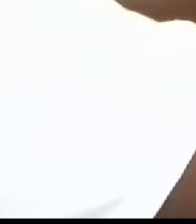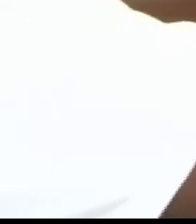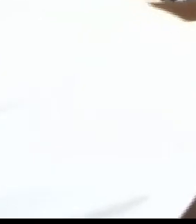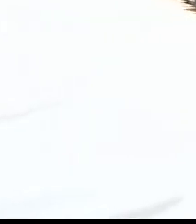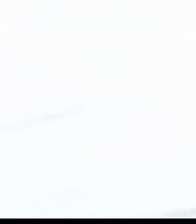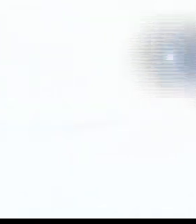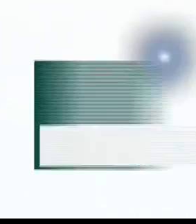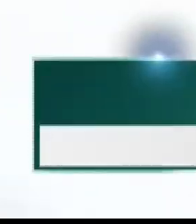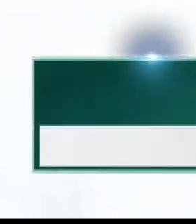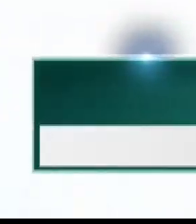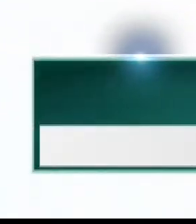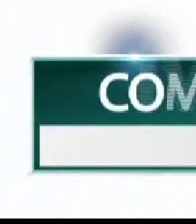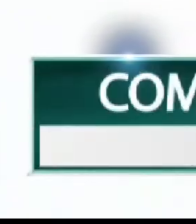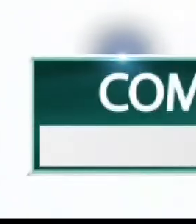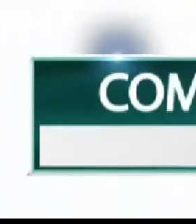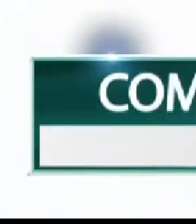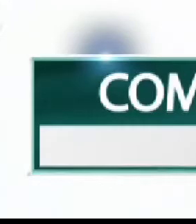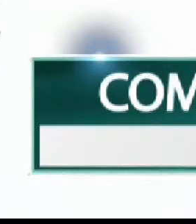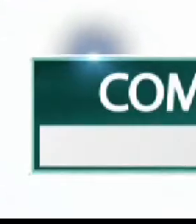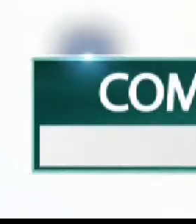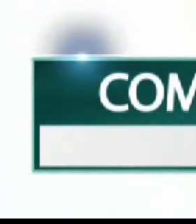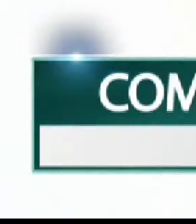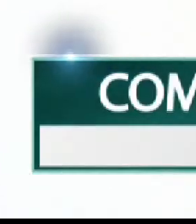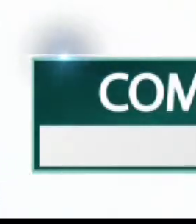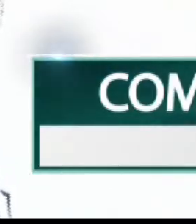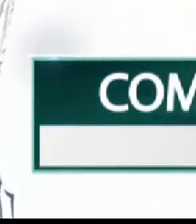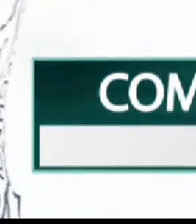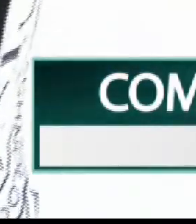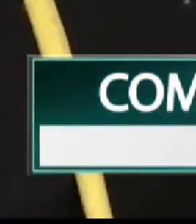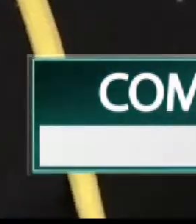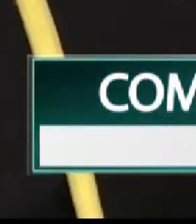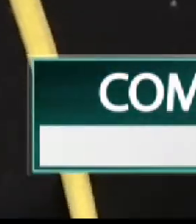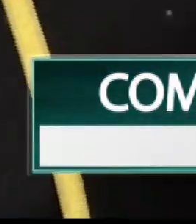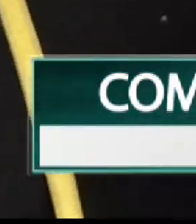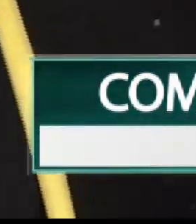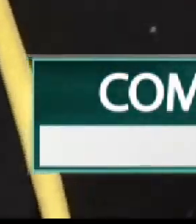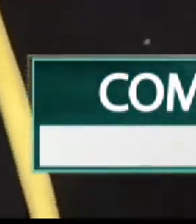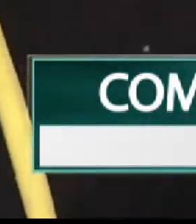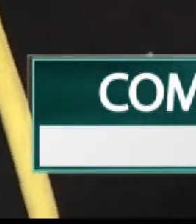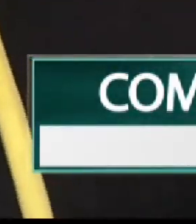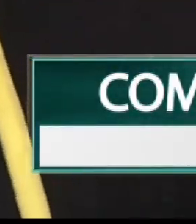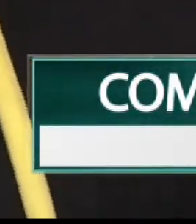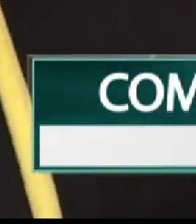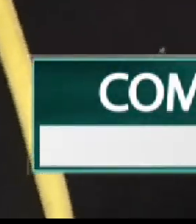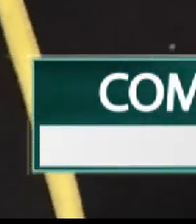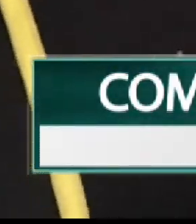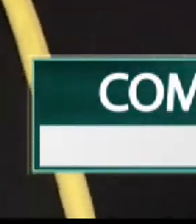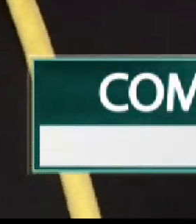And still to come, nurses celebrate Nurses Month with a community health fair.